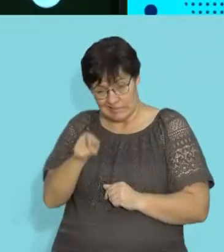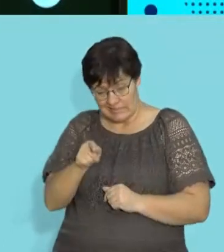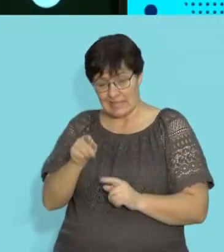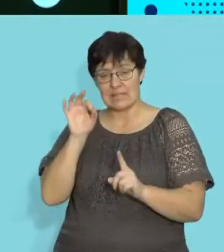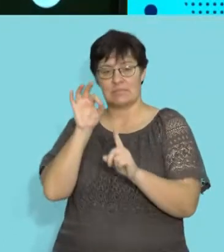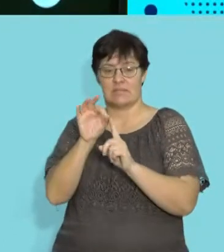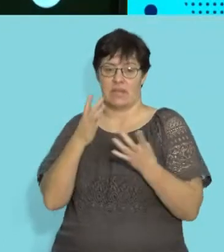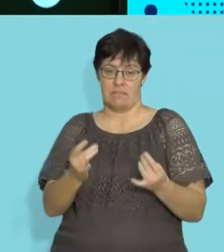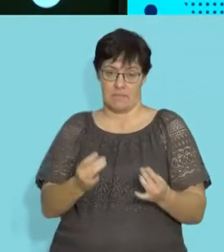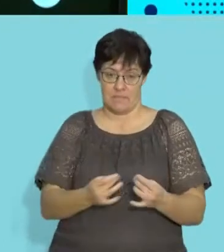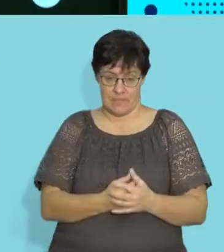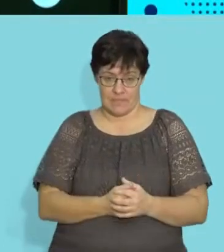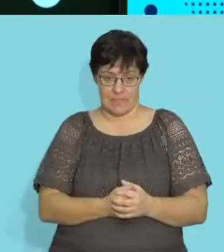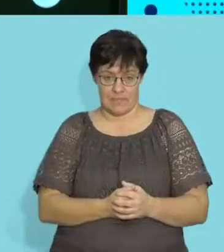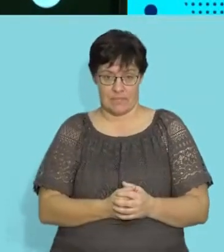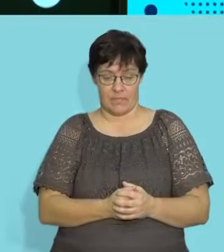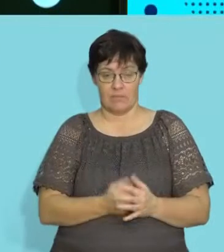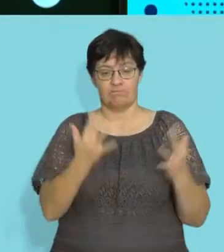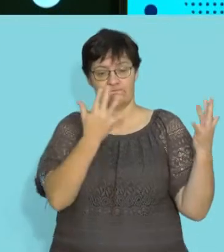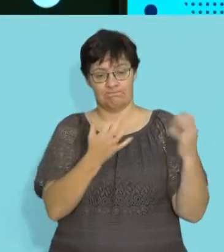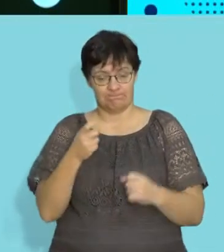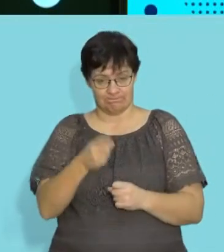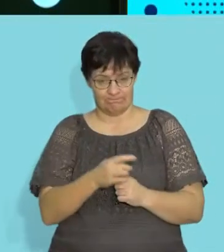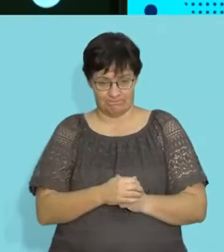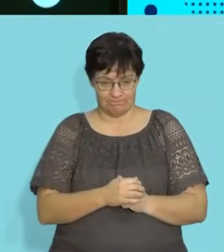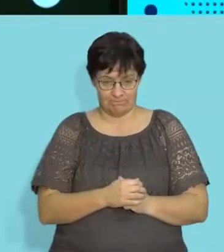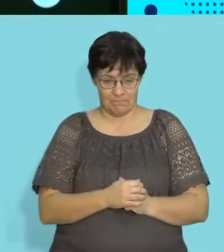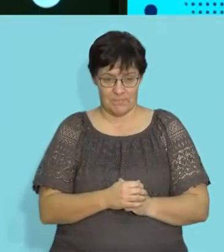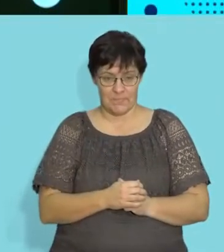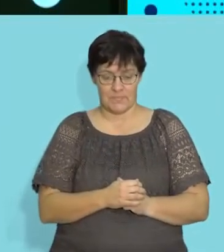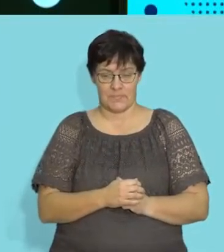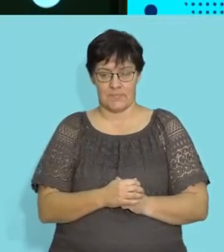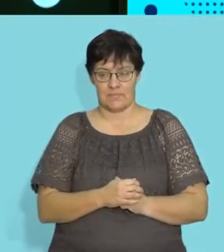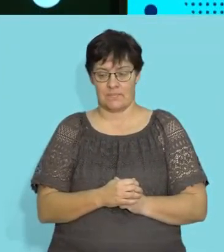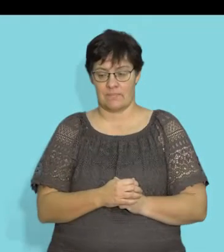this specific number. Let's calculate the sum to infinity together.